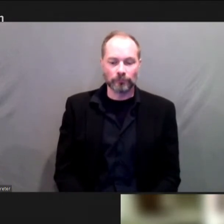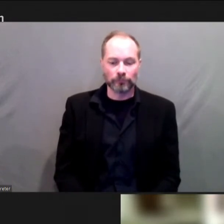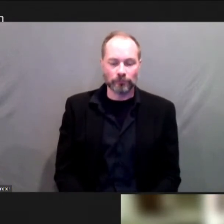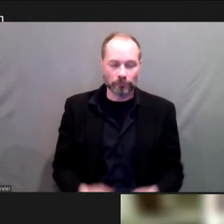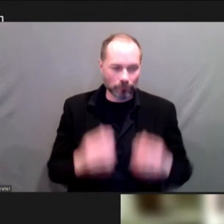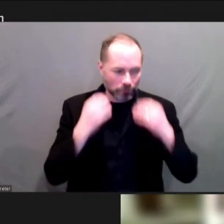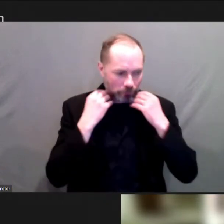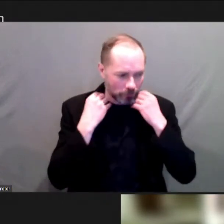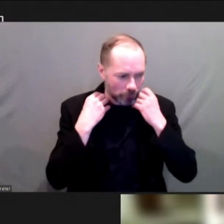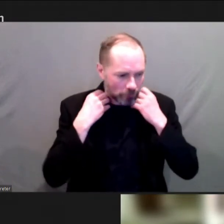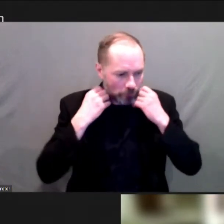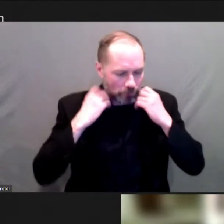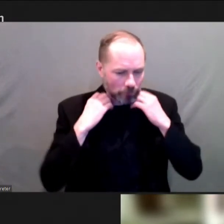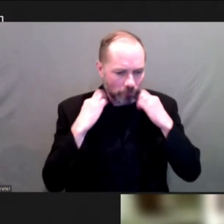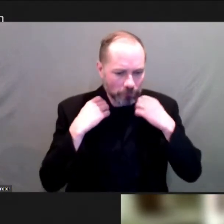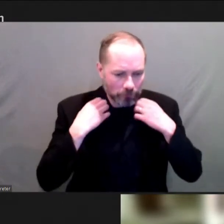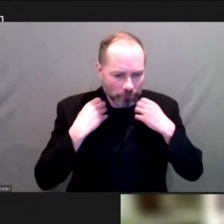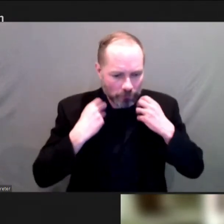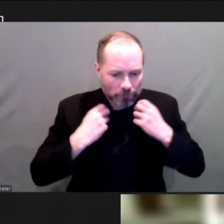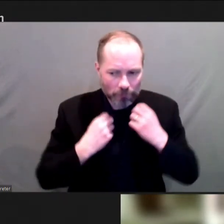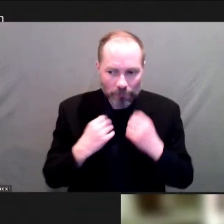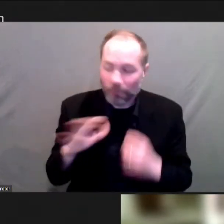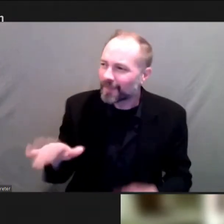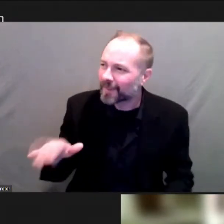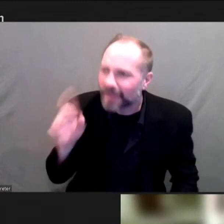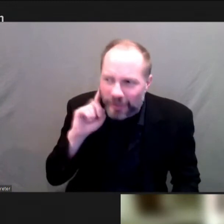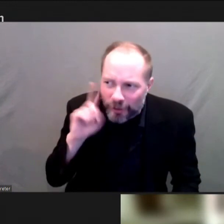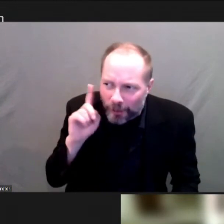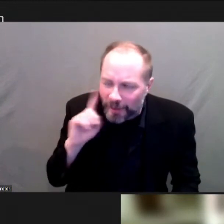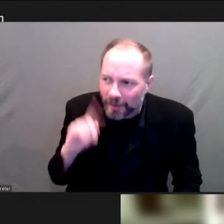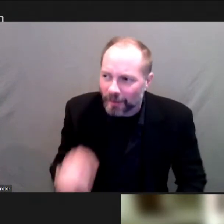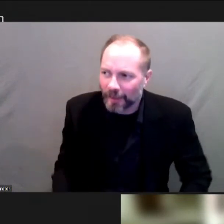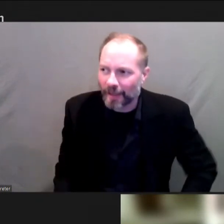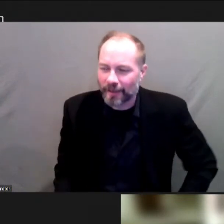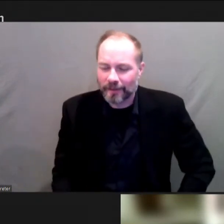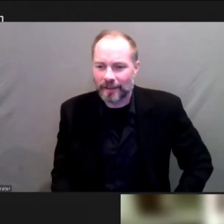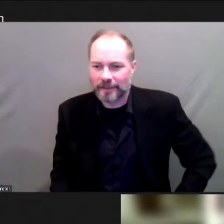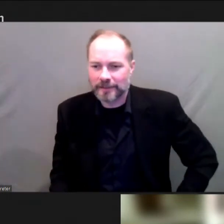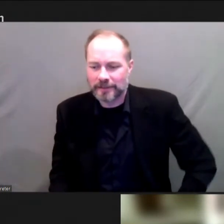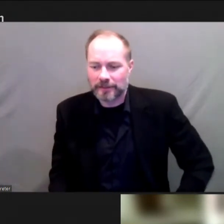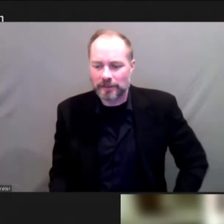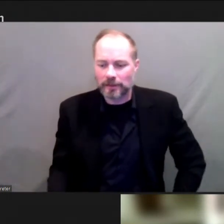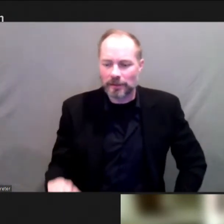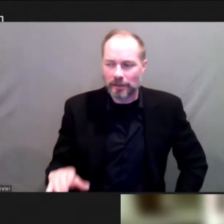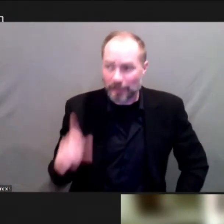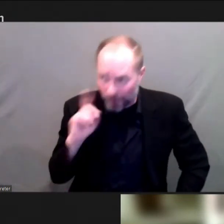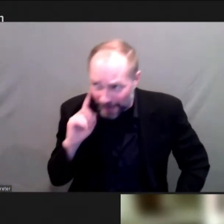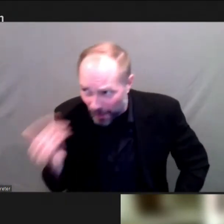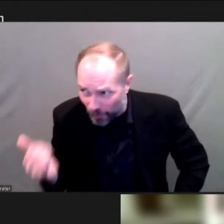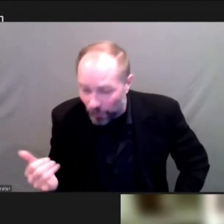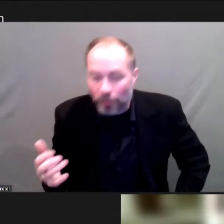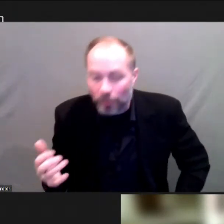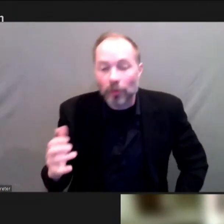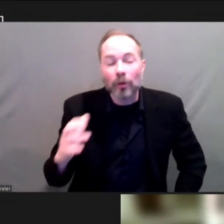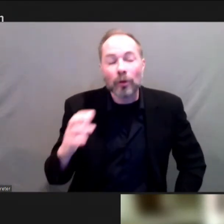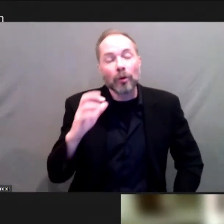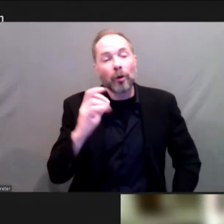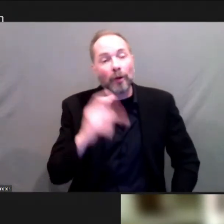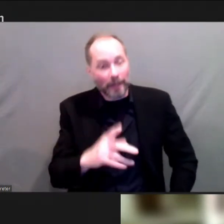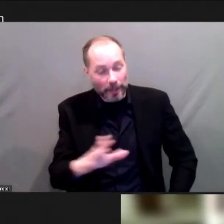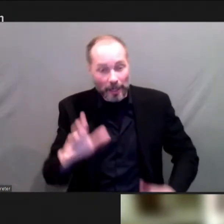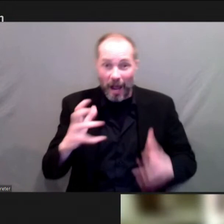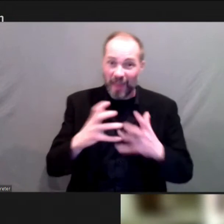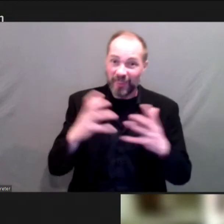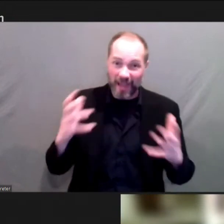Lauren? Oh, can you hear me now? Can you hear me now? Yes, go ahead. Okay. A lot of